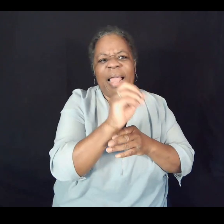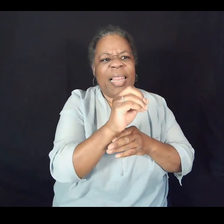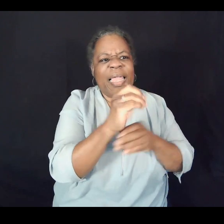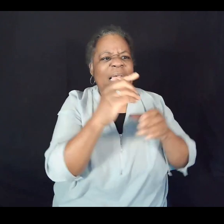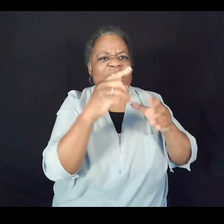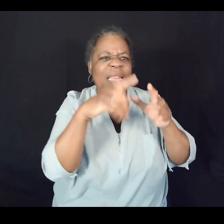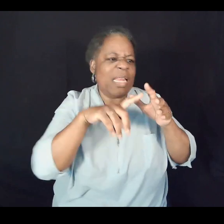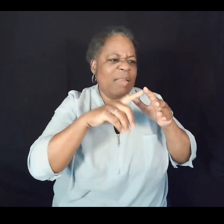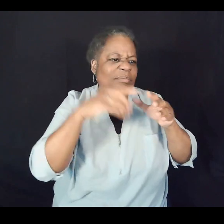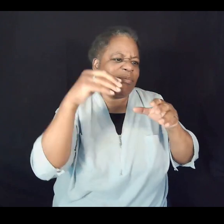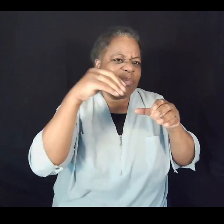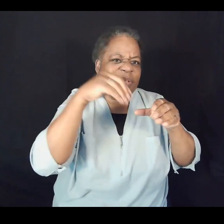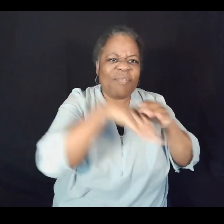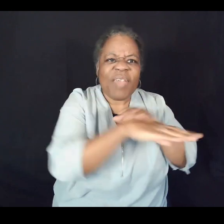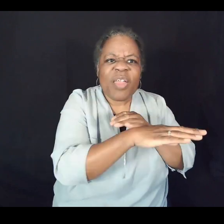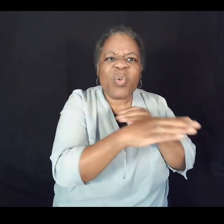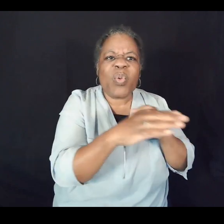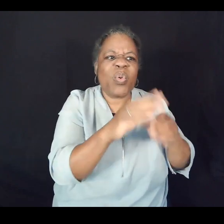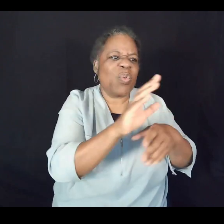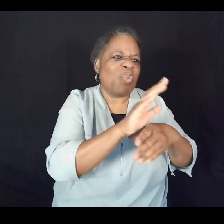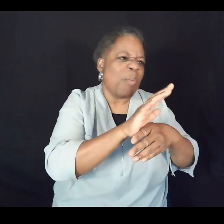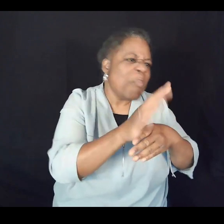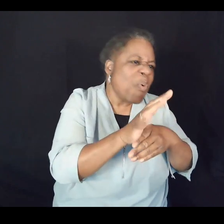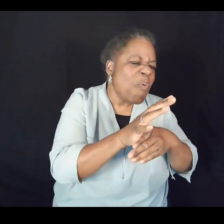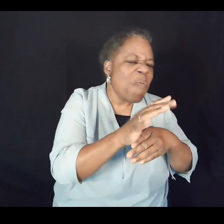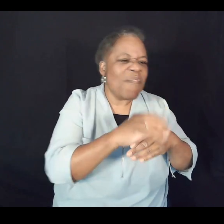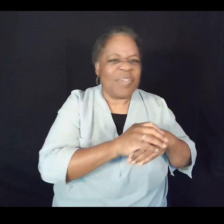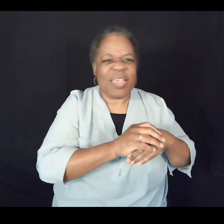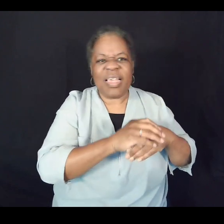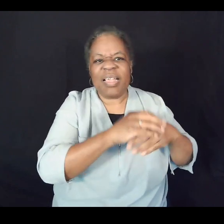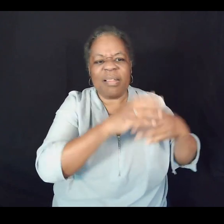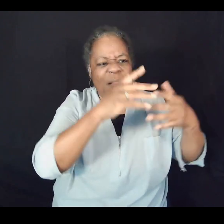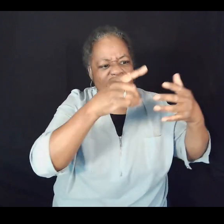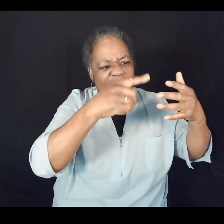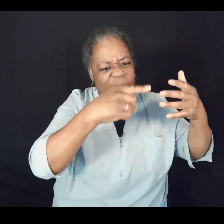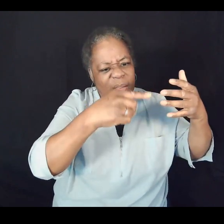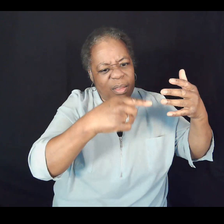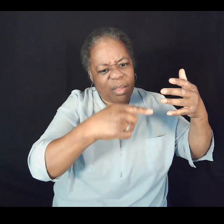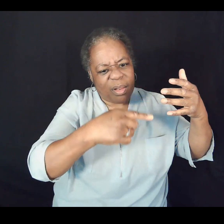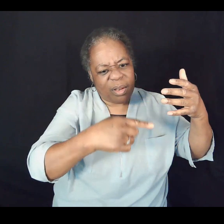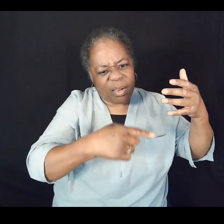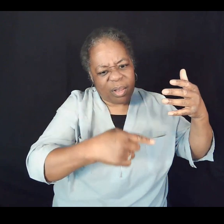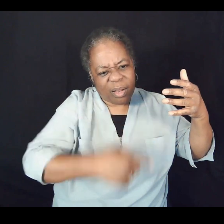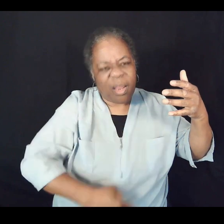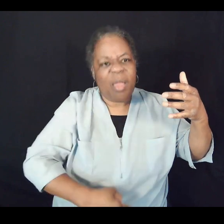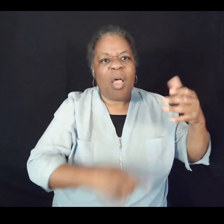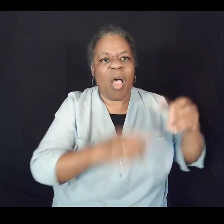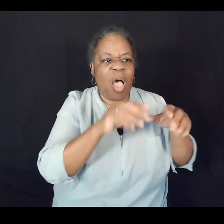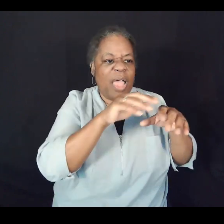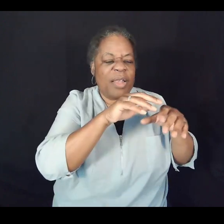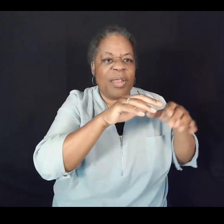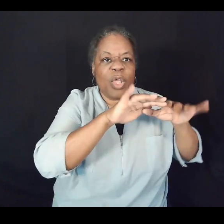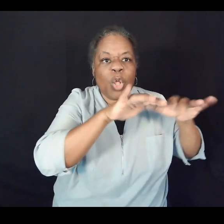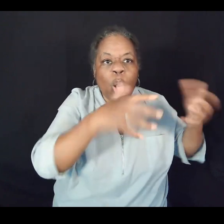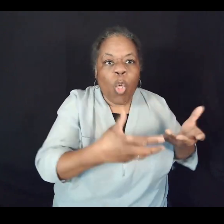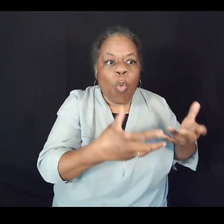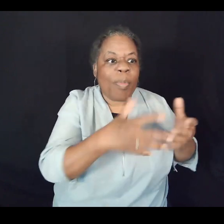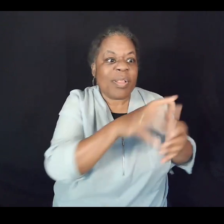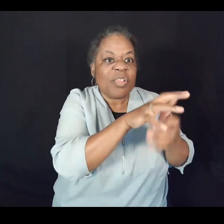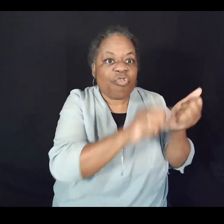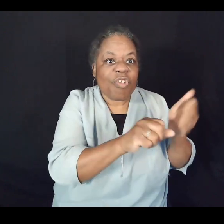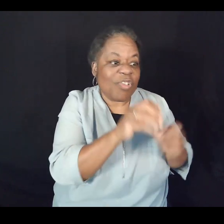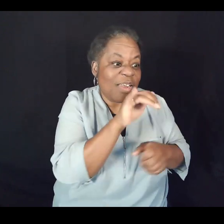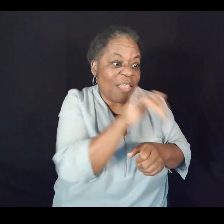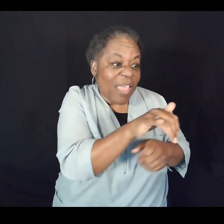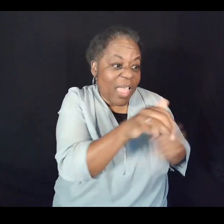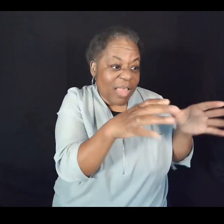genre of movies and documentaries and all that literature on global destruction. Let's take that, and I